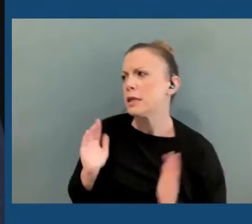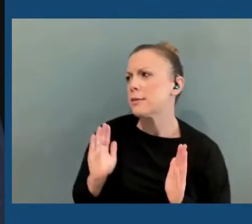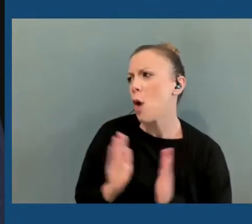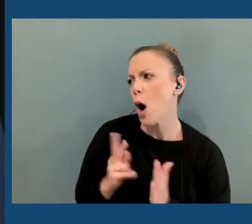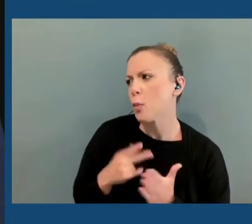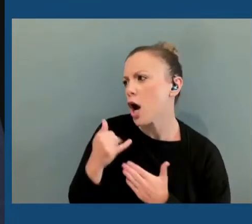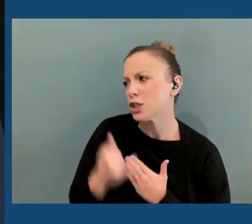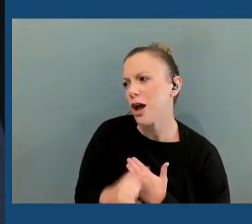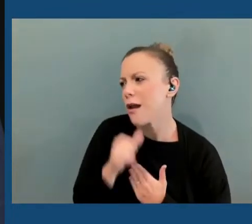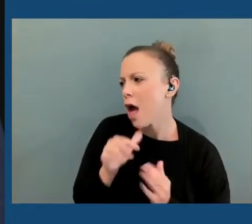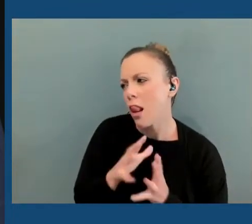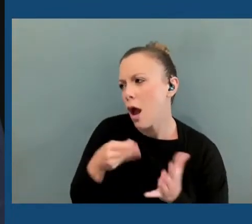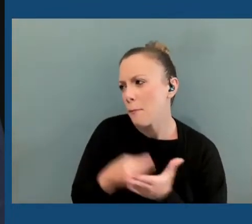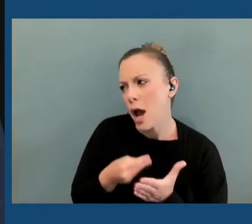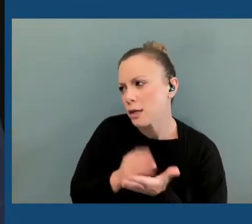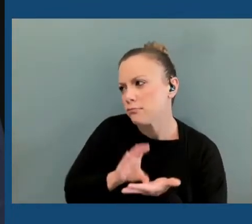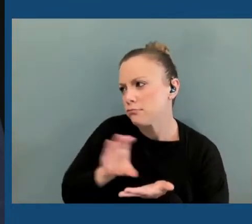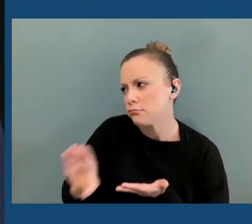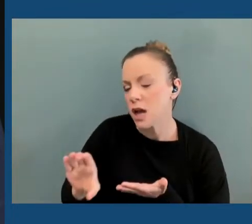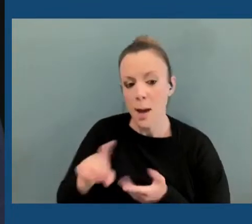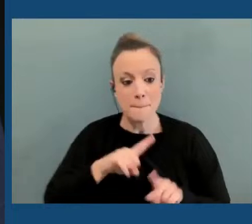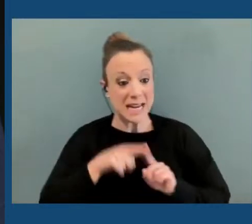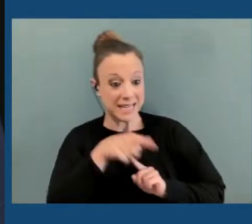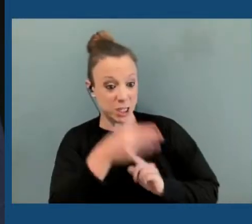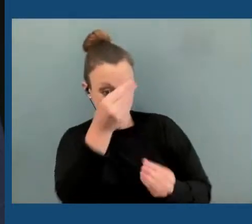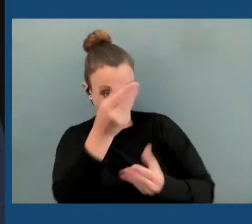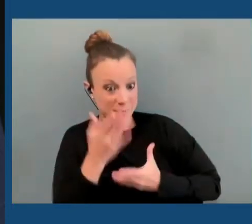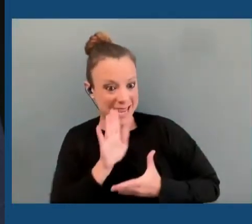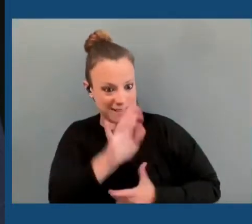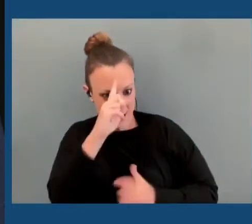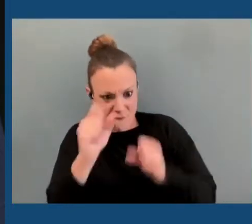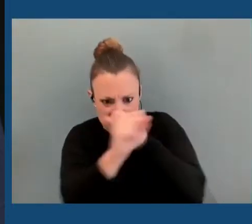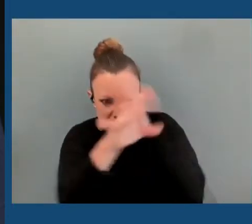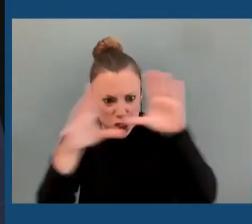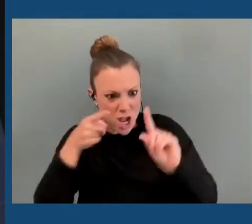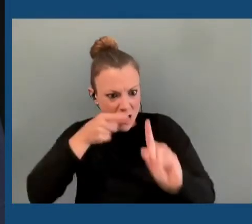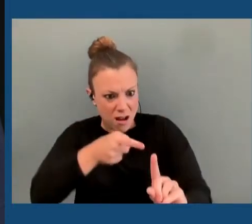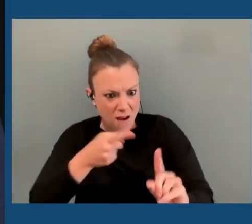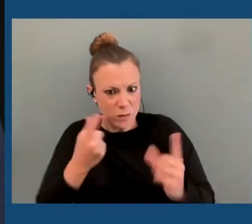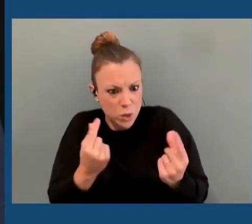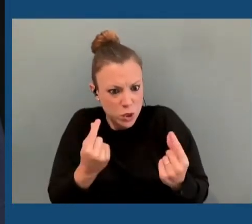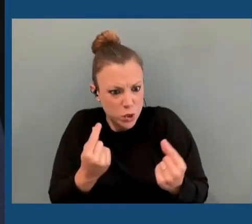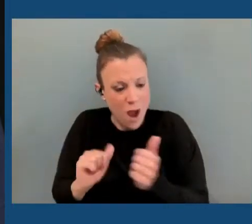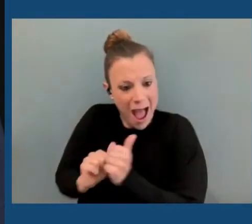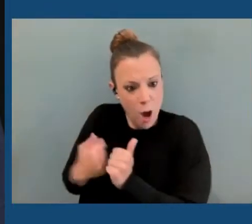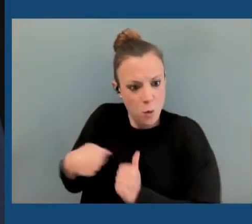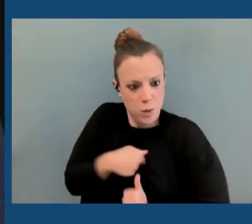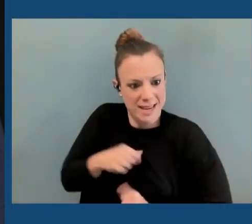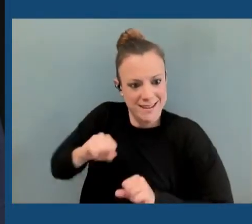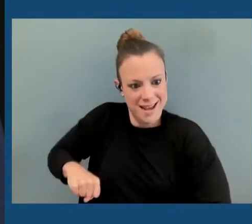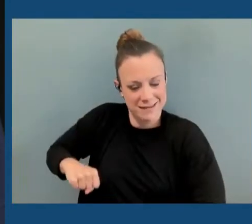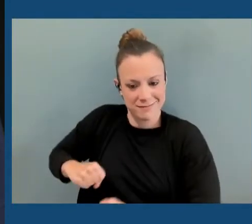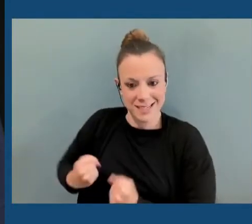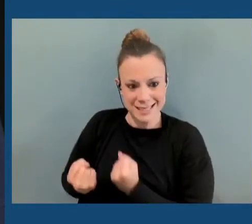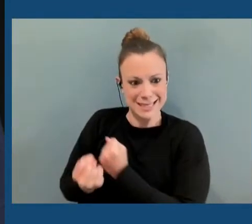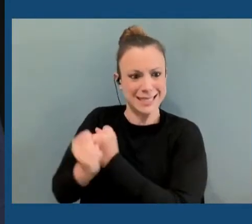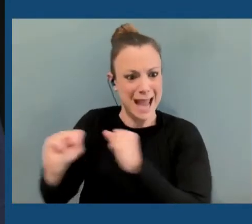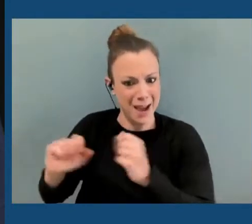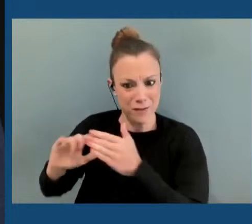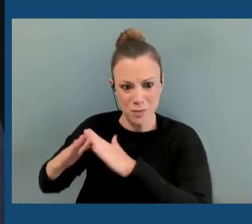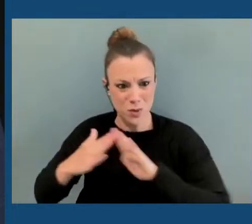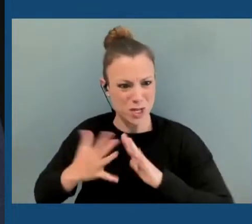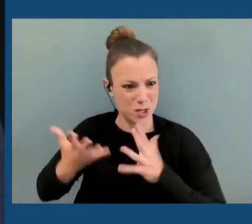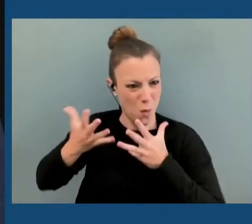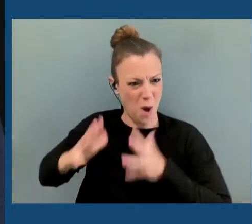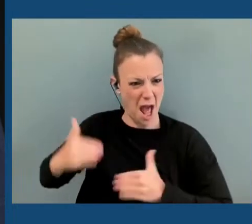so committed after hearing his vision for how we need to save communities from having eyesores and blights and a sense that they